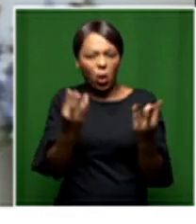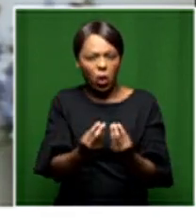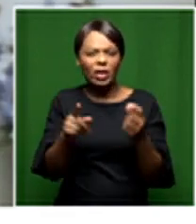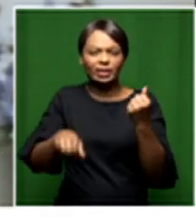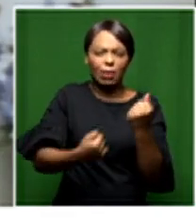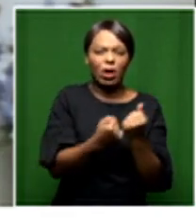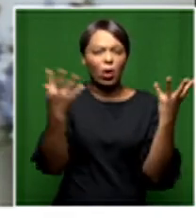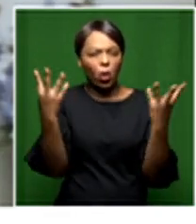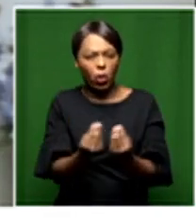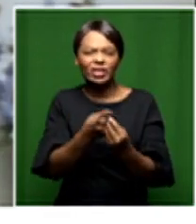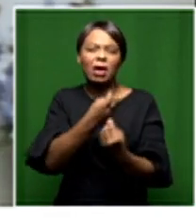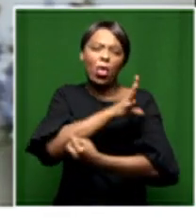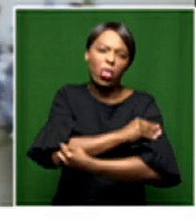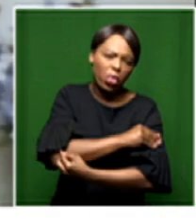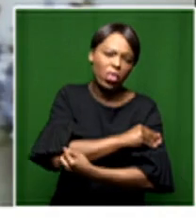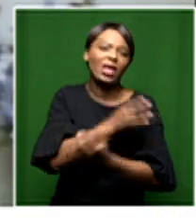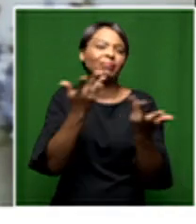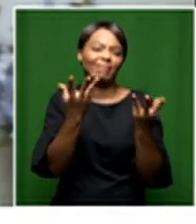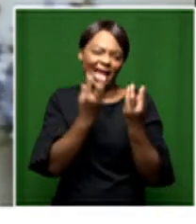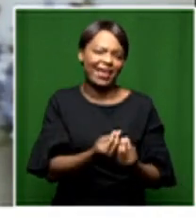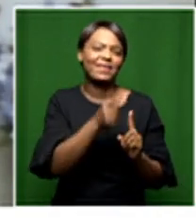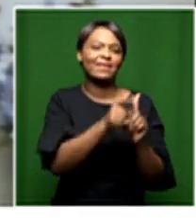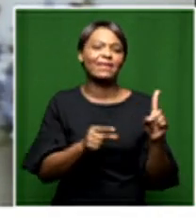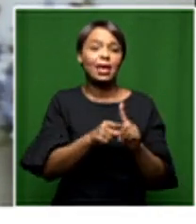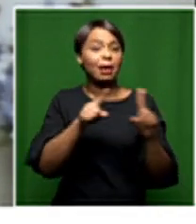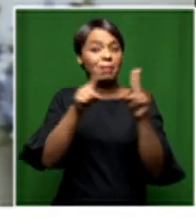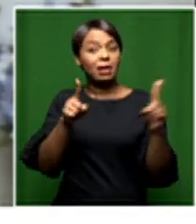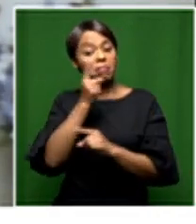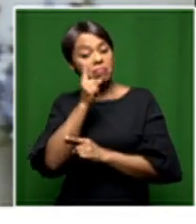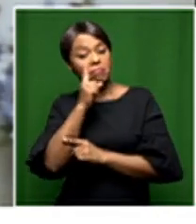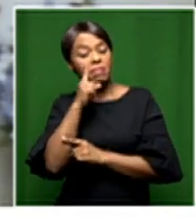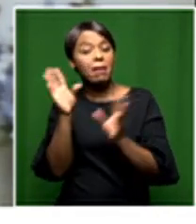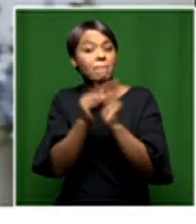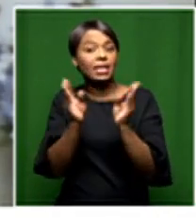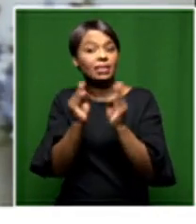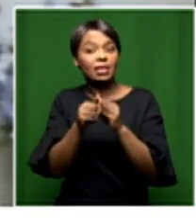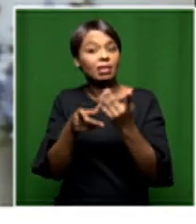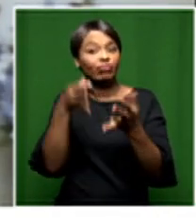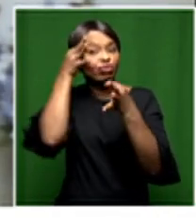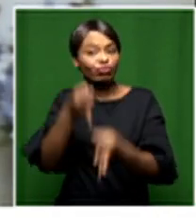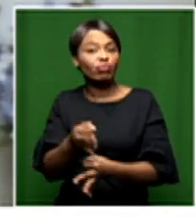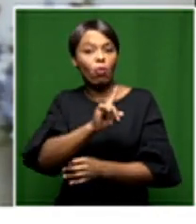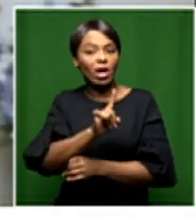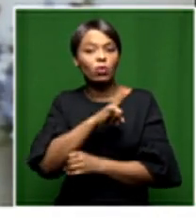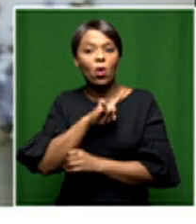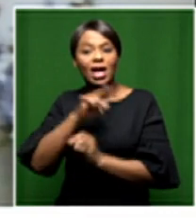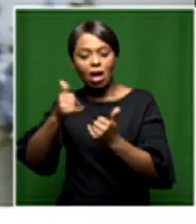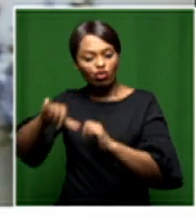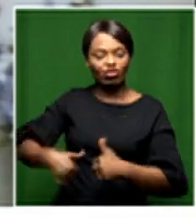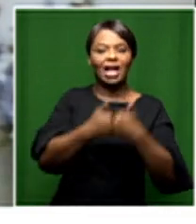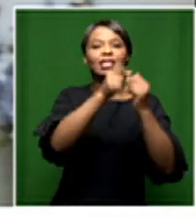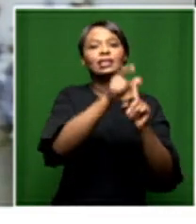is limited. Very few people after the NEC meeting will come out specifically and directly challenging him on